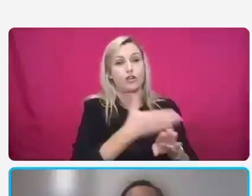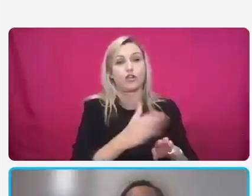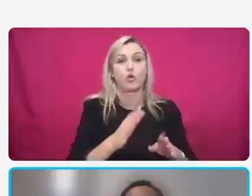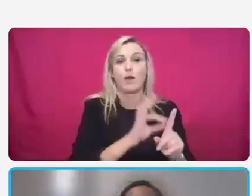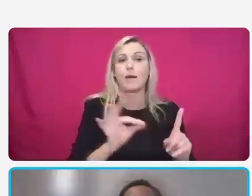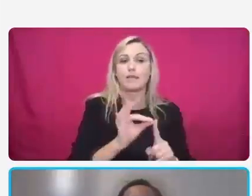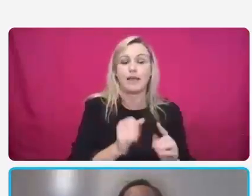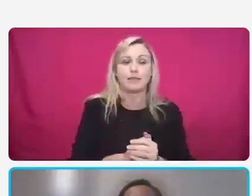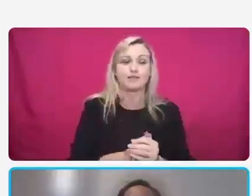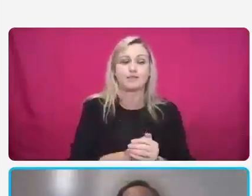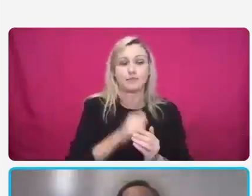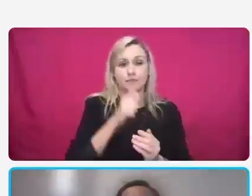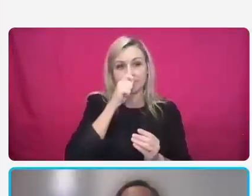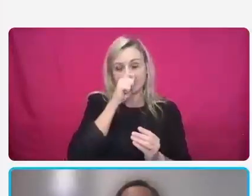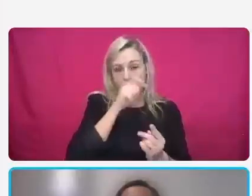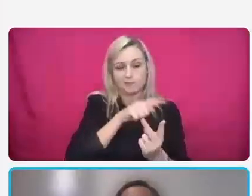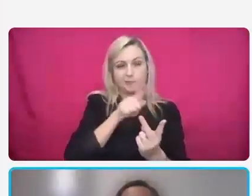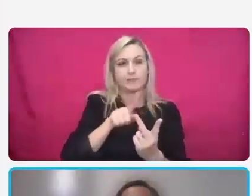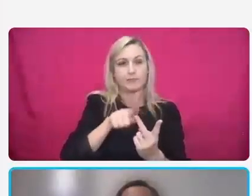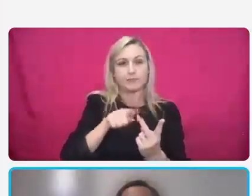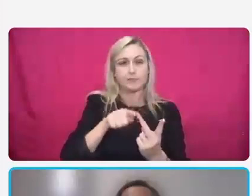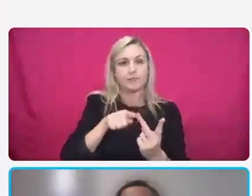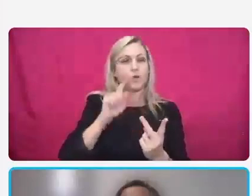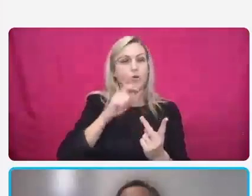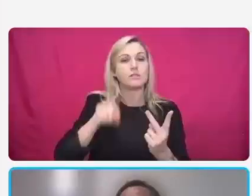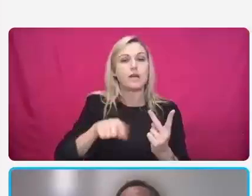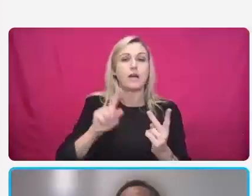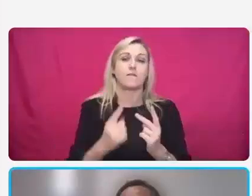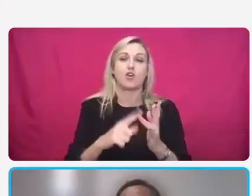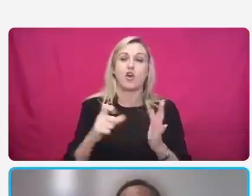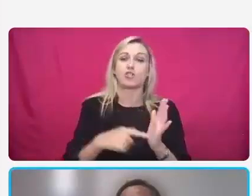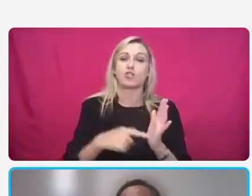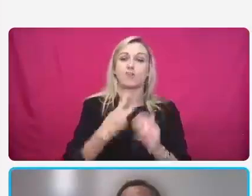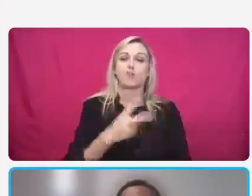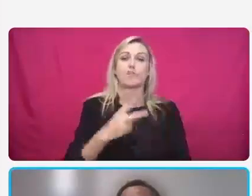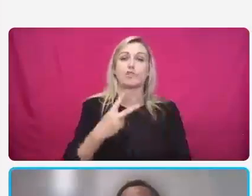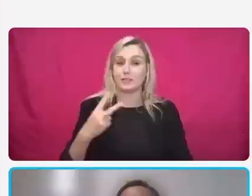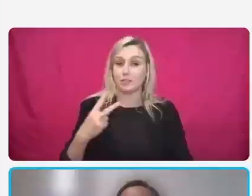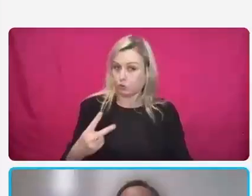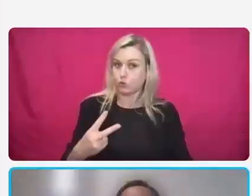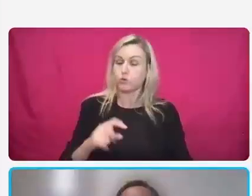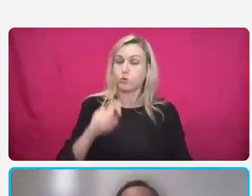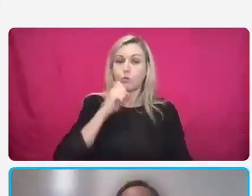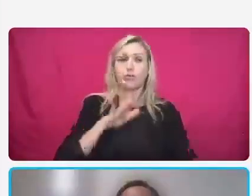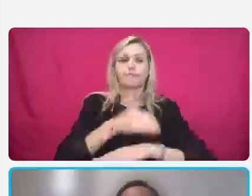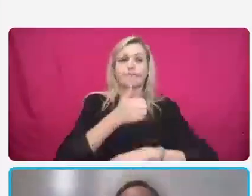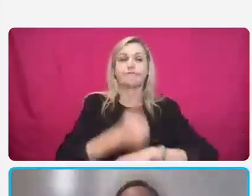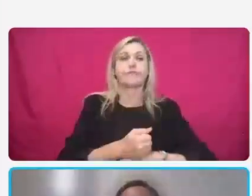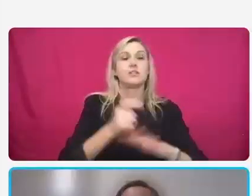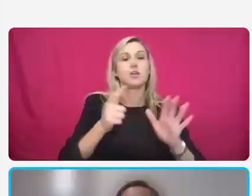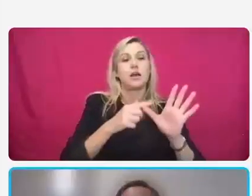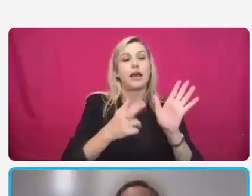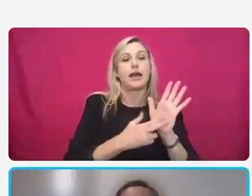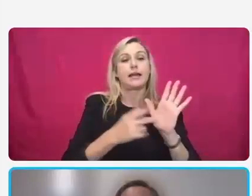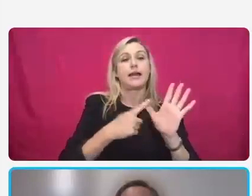second milestones will be implemented on the 1st of October 2022, when AN-ACC, so the Australian National